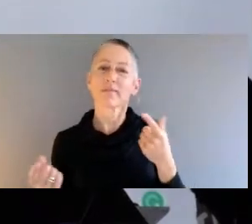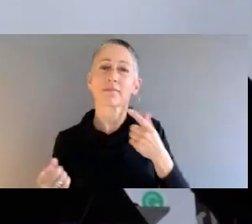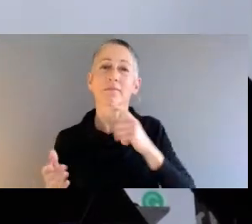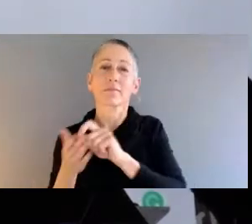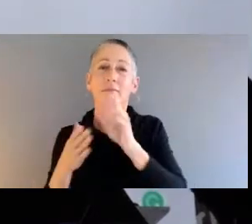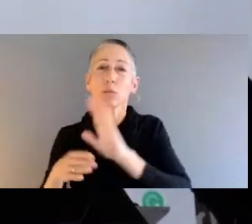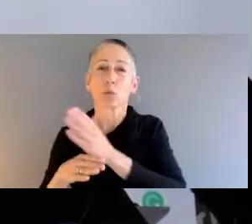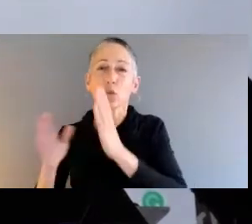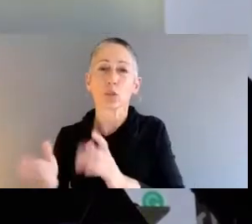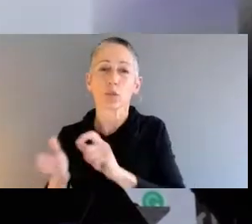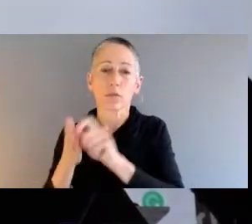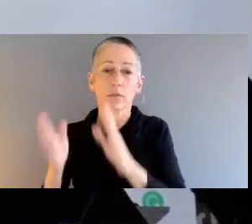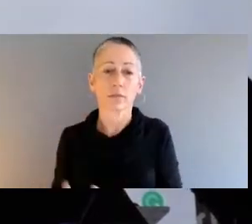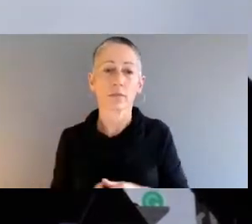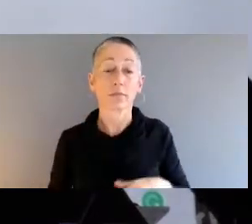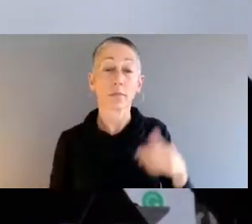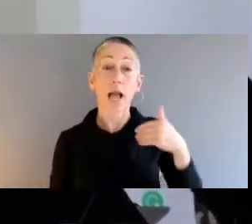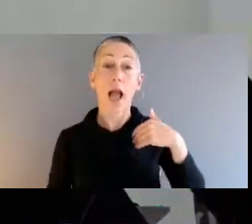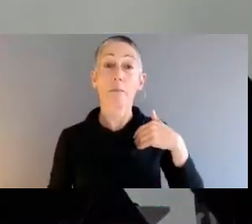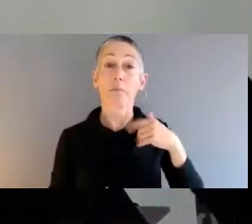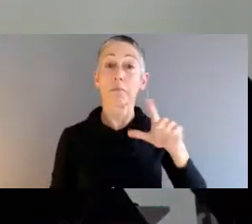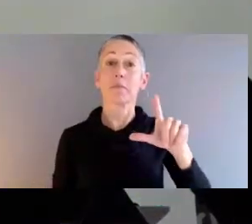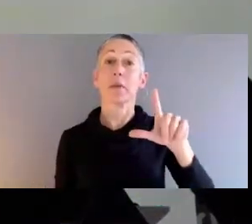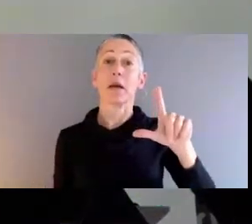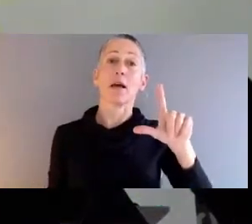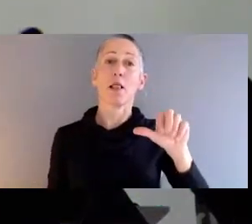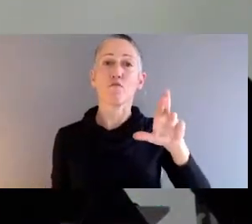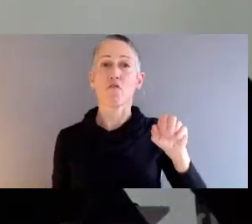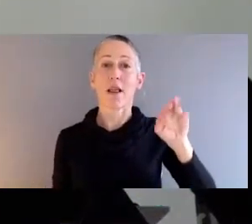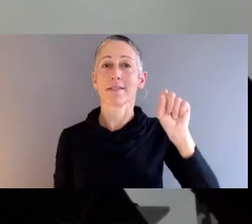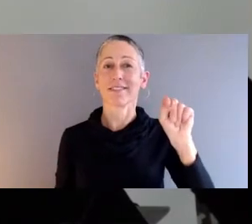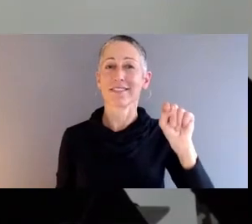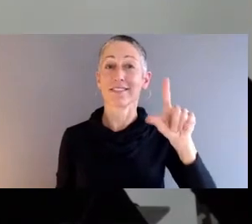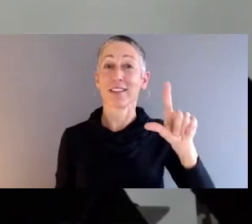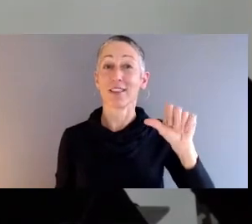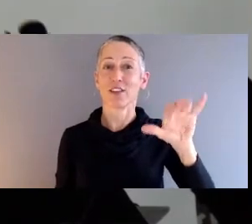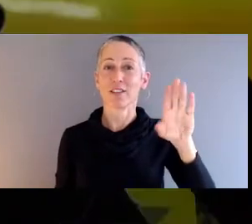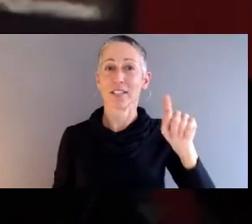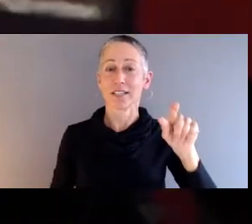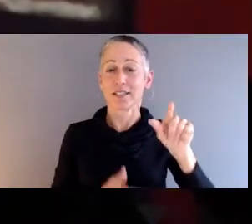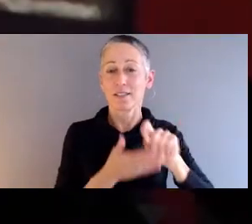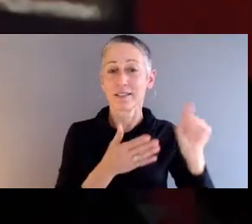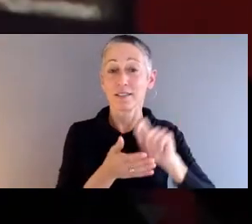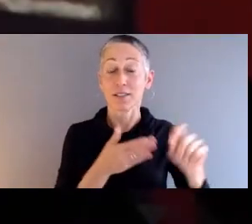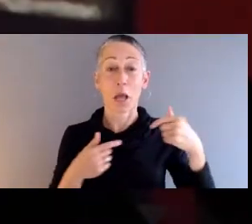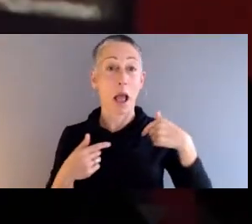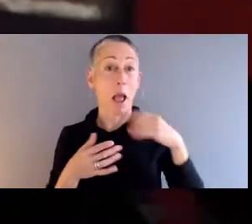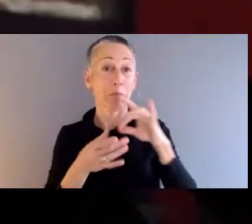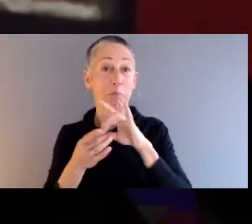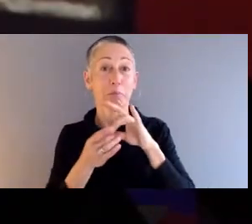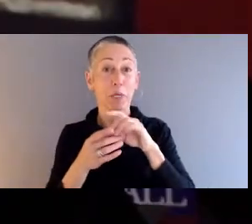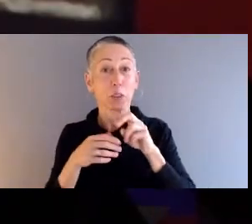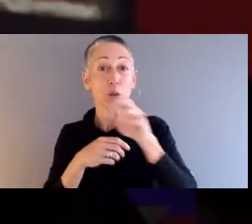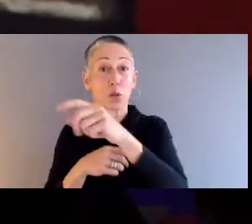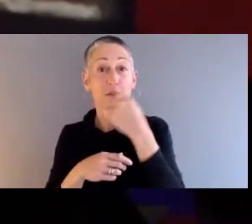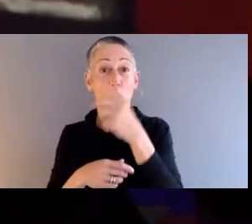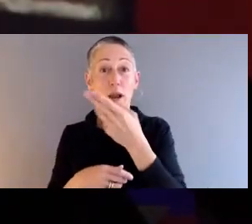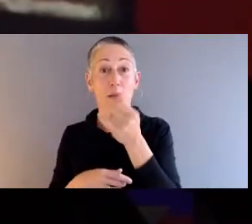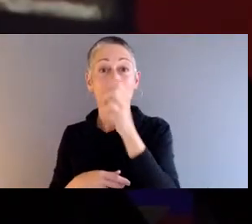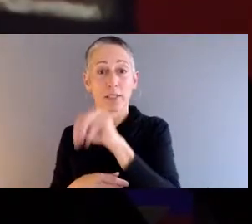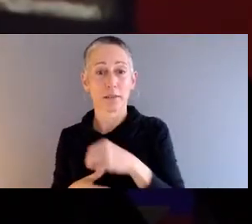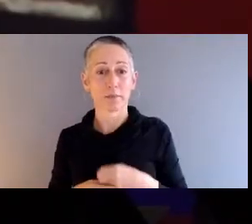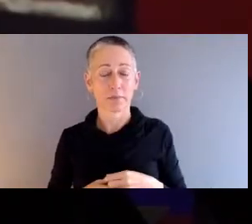I'm a librettist lyricist. And I'm the music director and conductor for the Anne Peggy Tour of Hamilton. I've co-written a song with Pasek and Paul